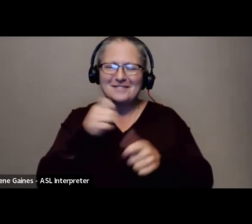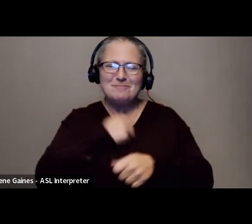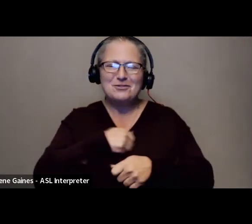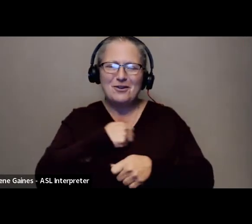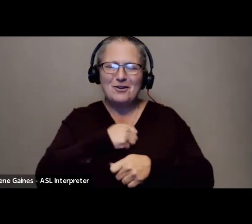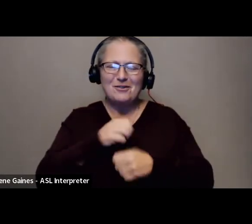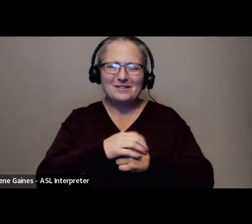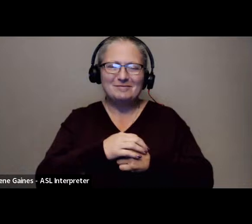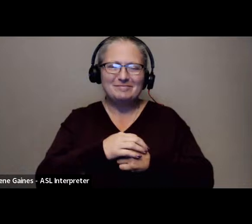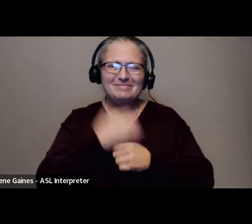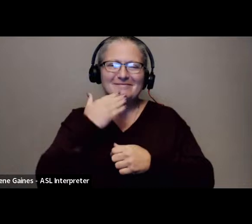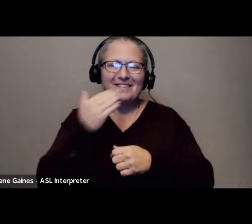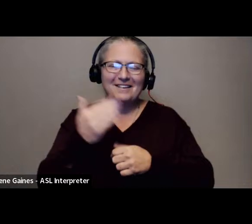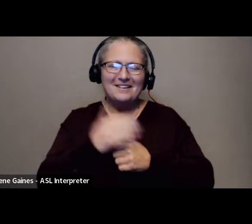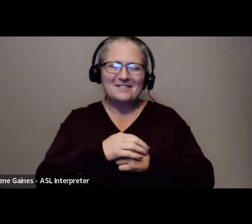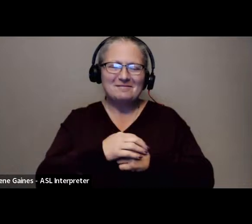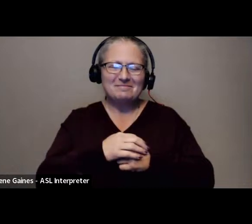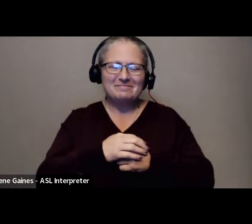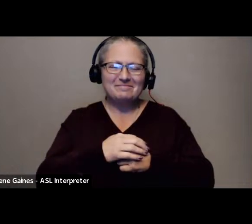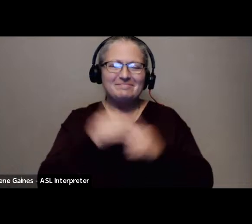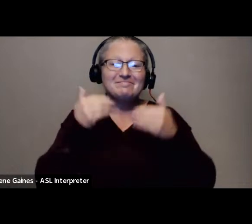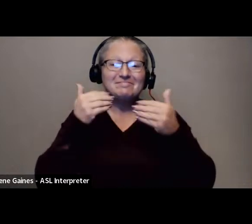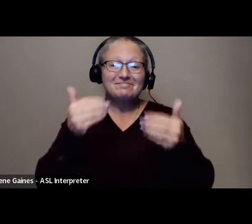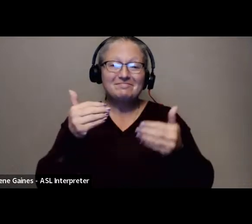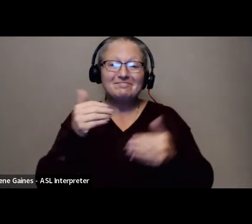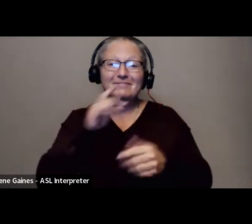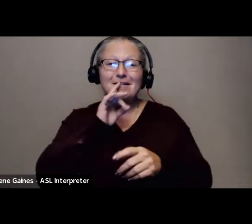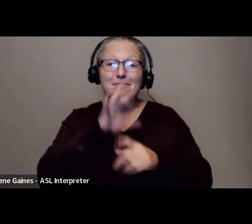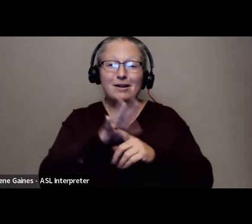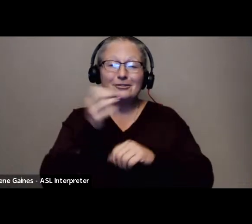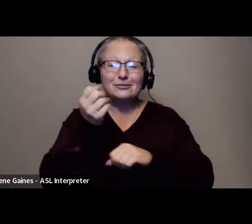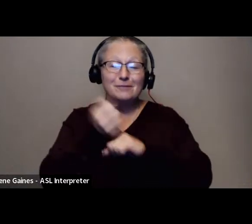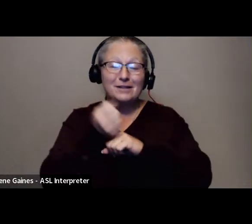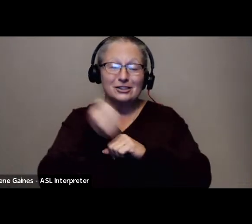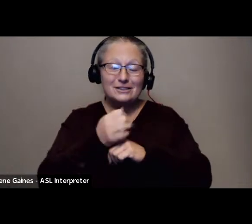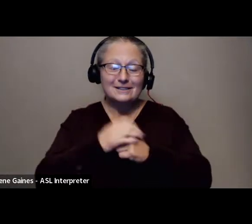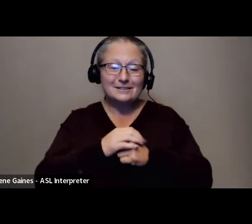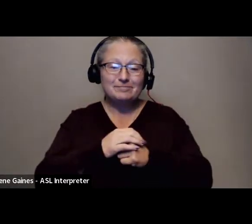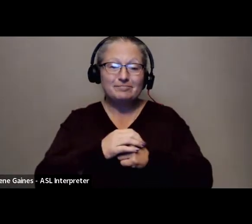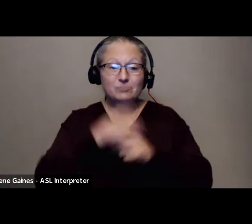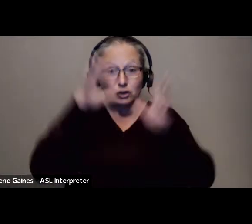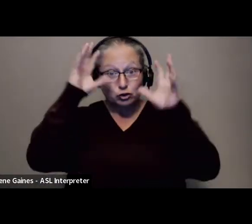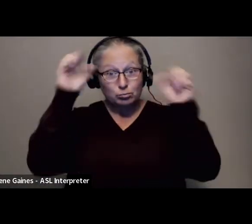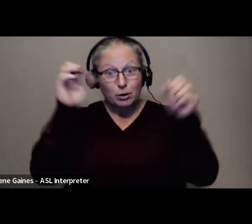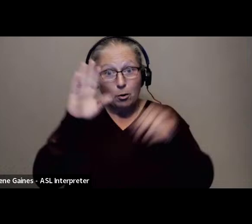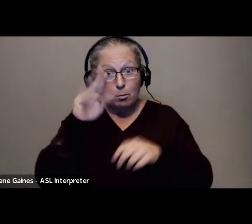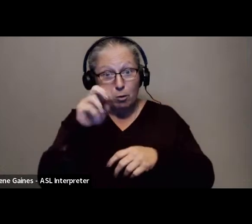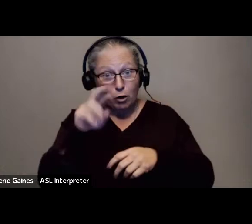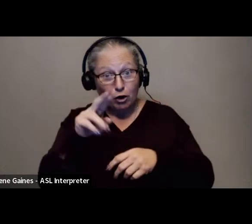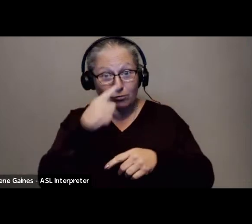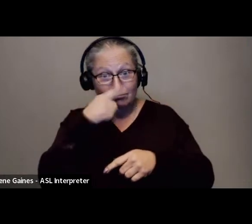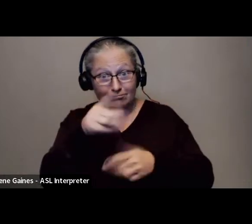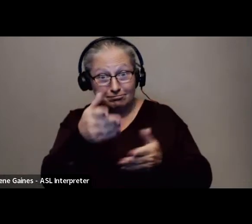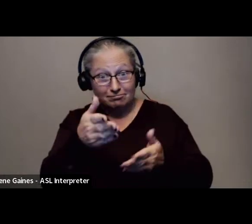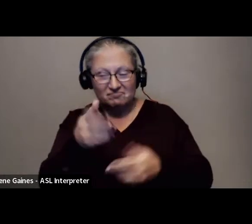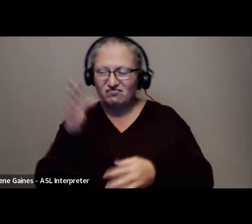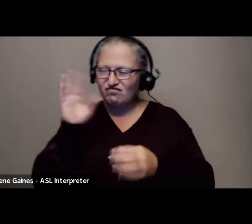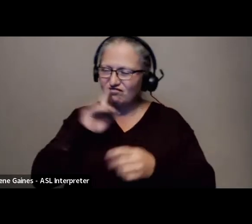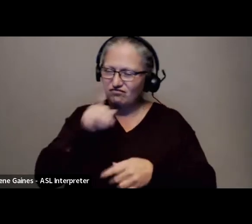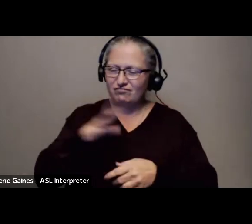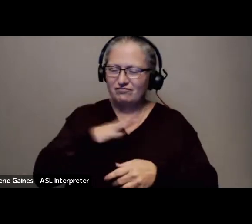sorry. Thank you. Let's do the Pledge of Allegiance. Superintendent Booker, you up for that? Please